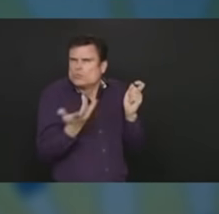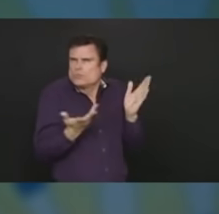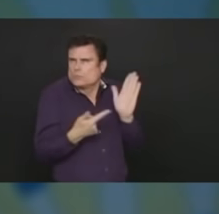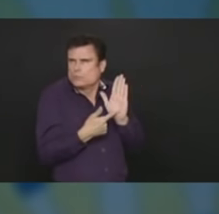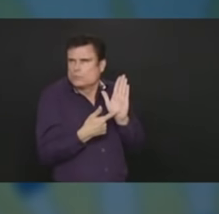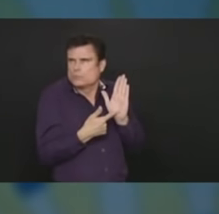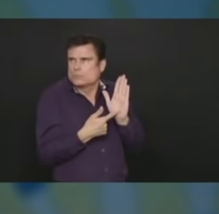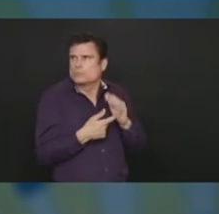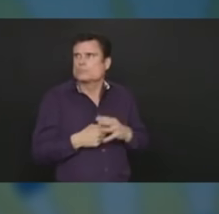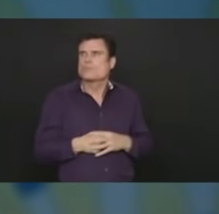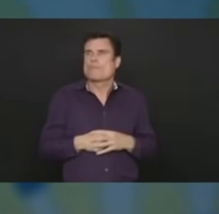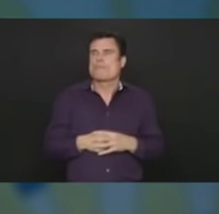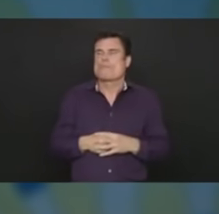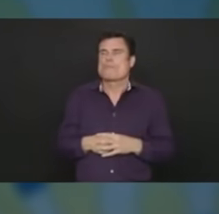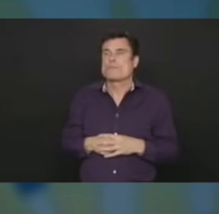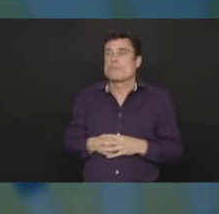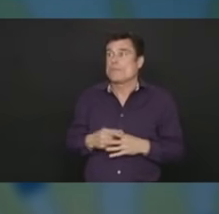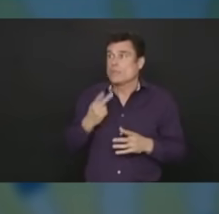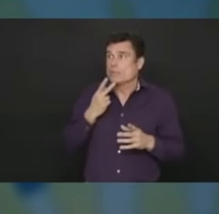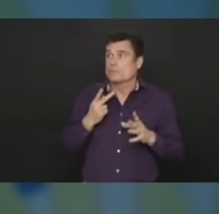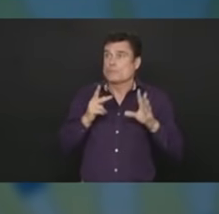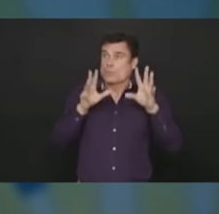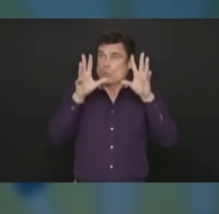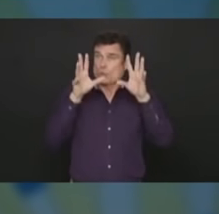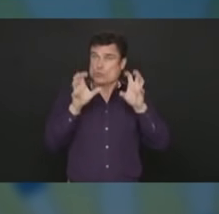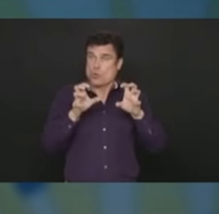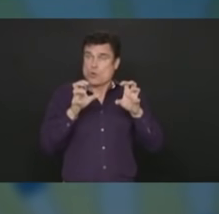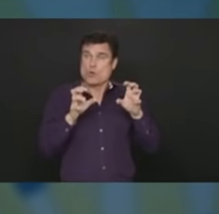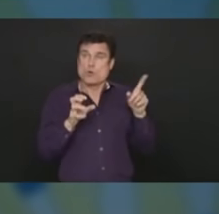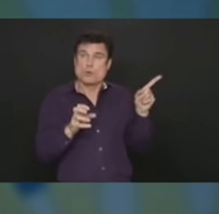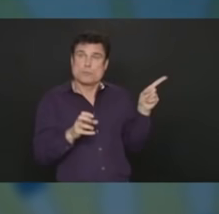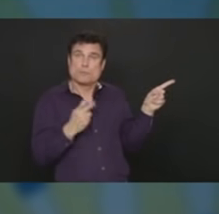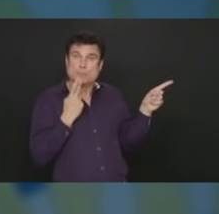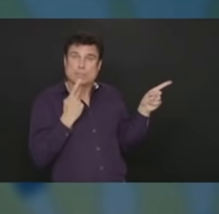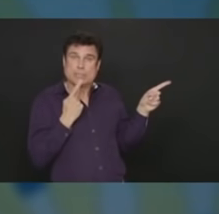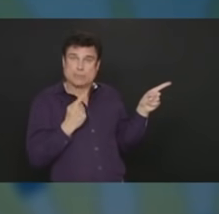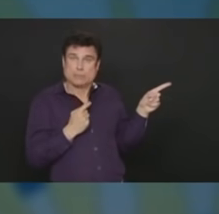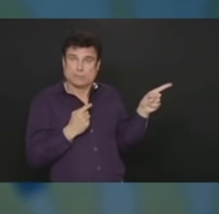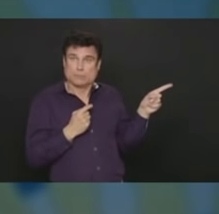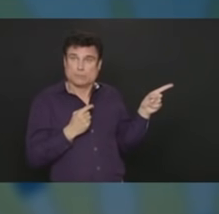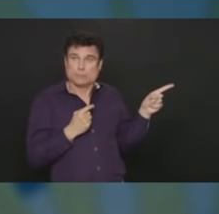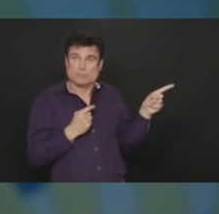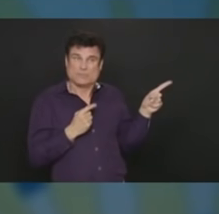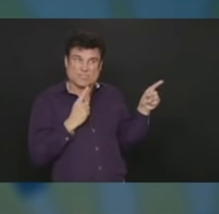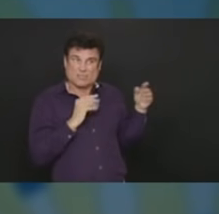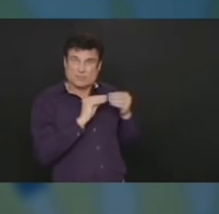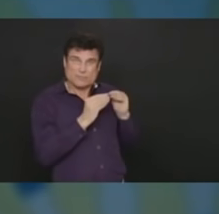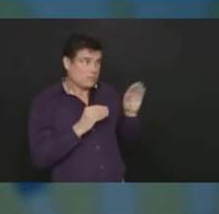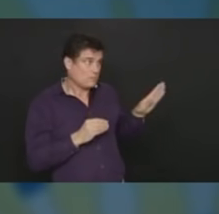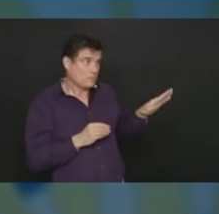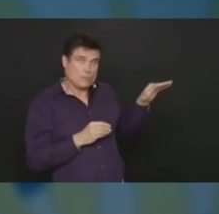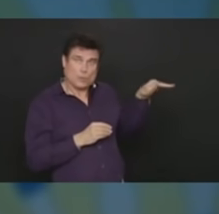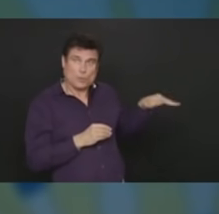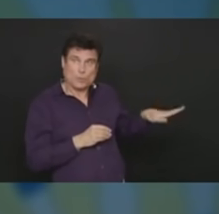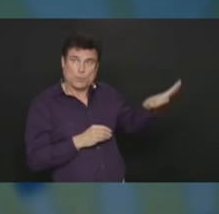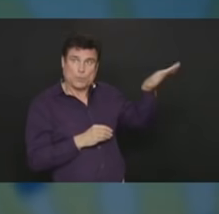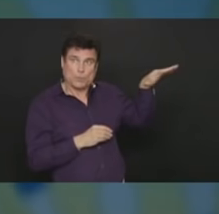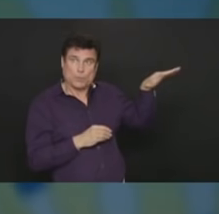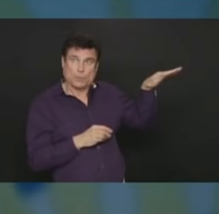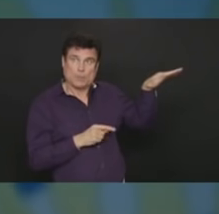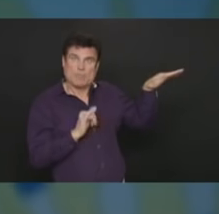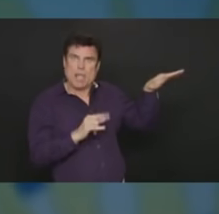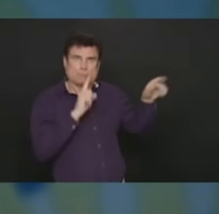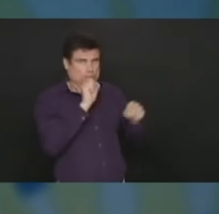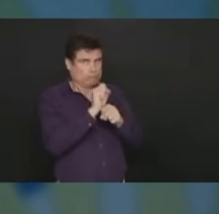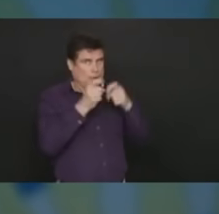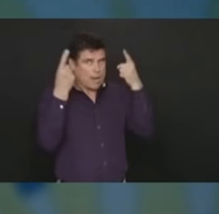happened in our pandemic over the past 2 months. And those lines with the dots are the actual case counts